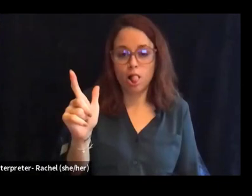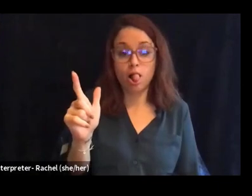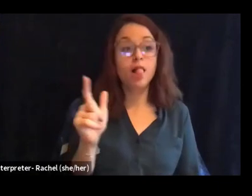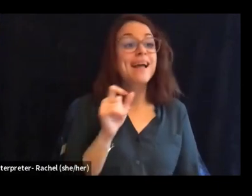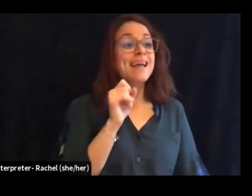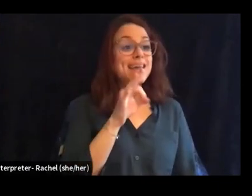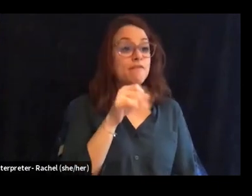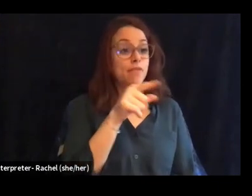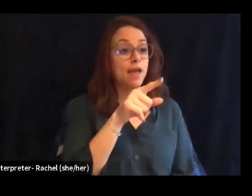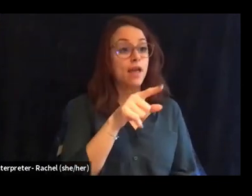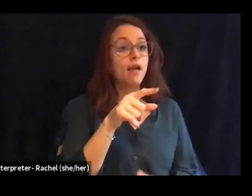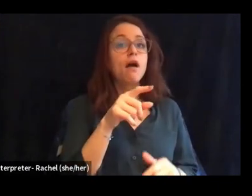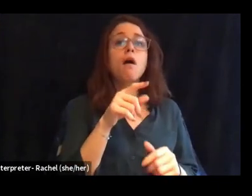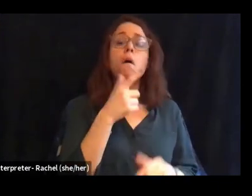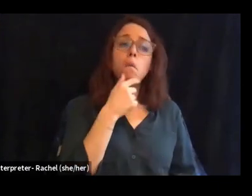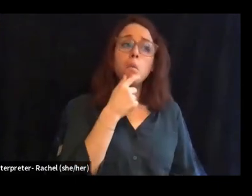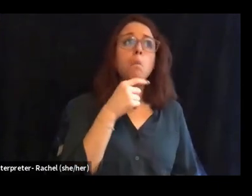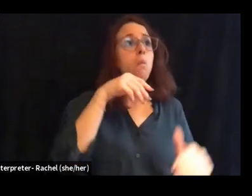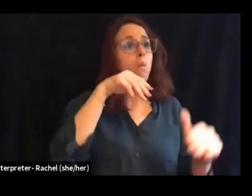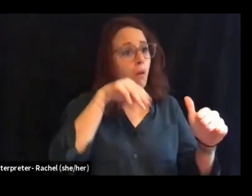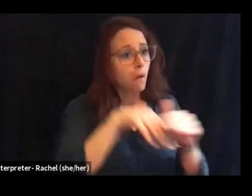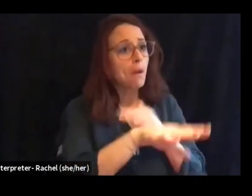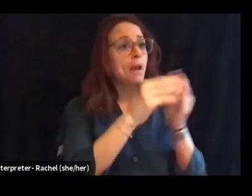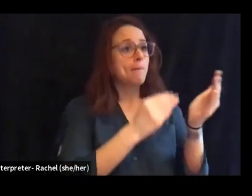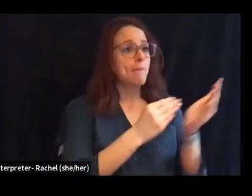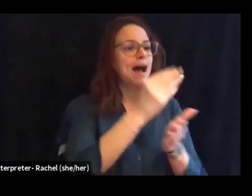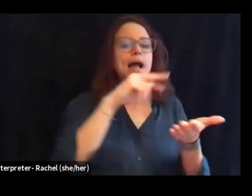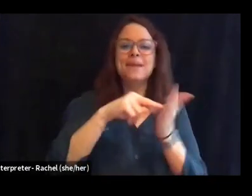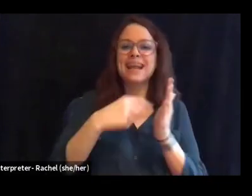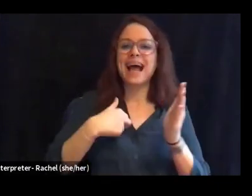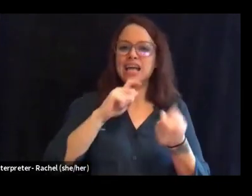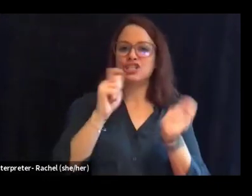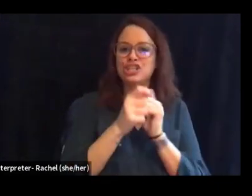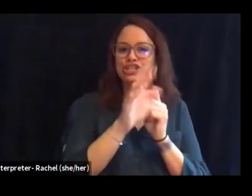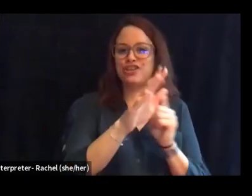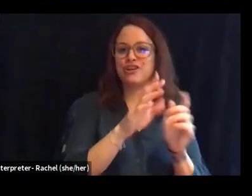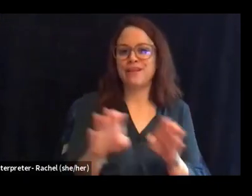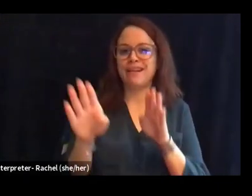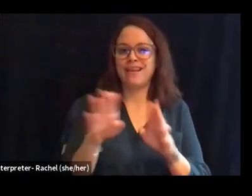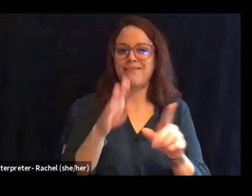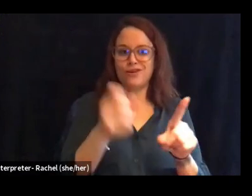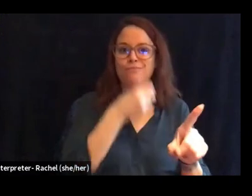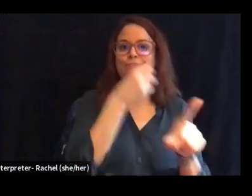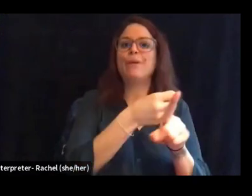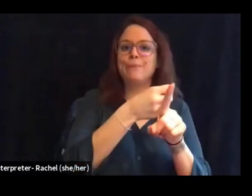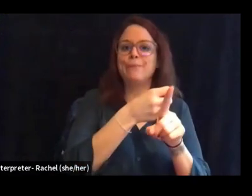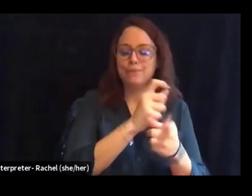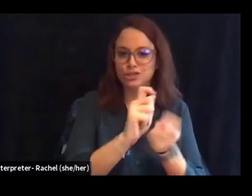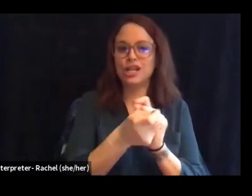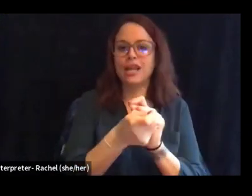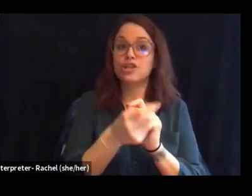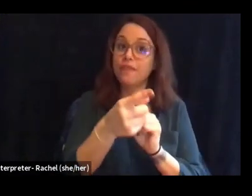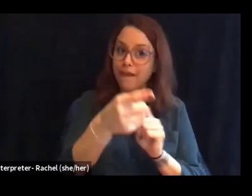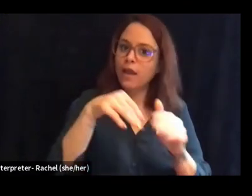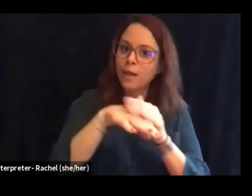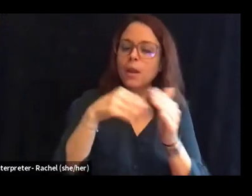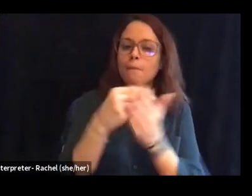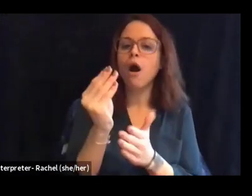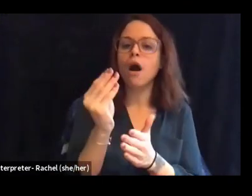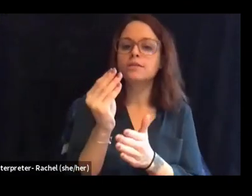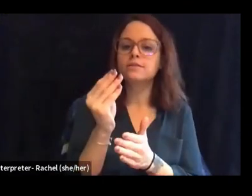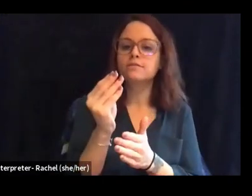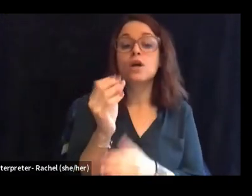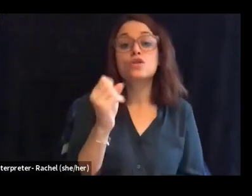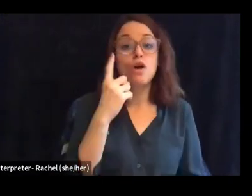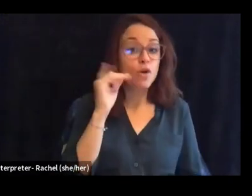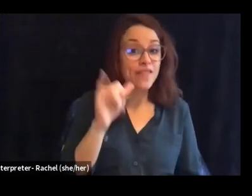change their behavior. And when we talk about changing behavior, there's 3 things that we can do, right? Or 3 things we need to focus on, I should